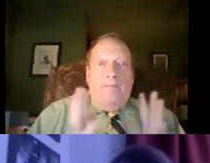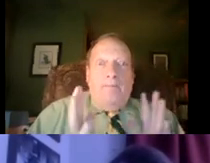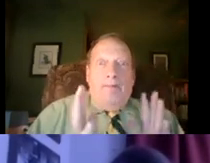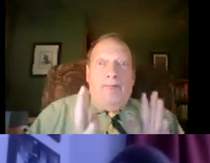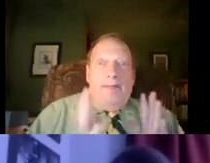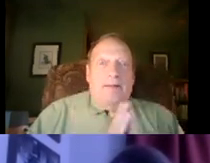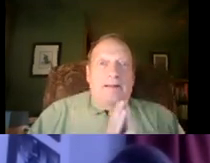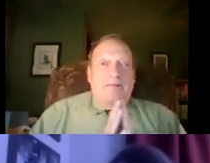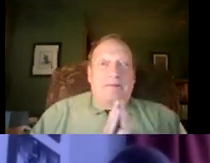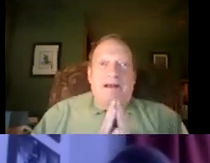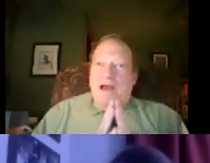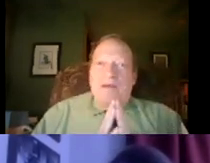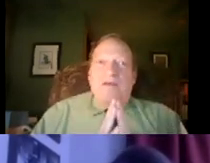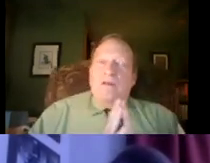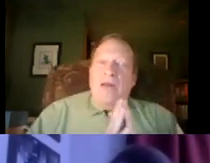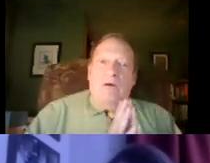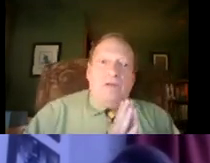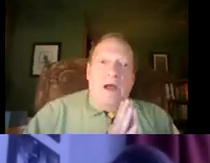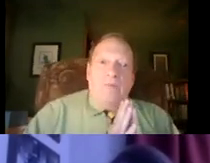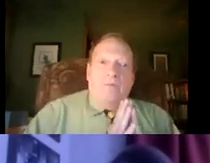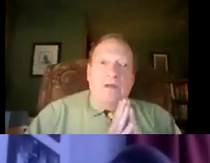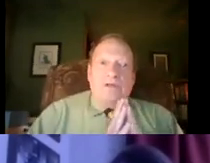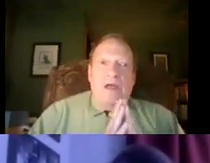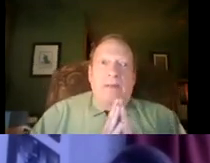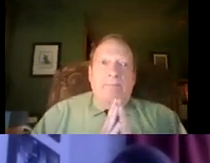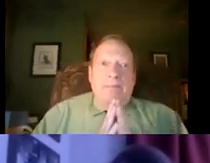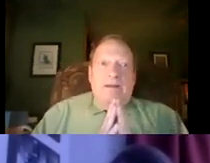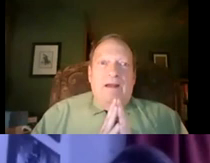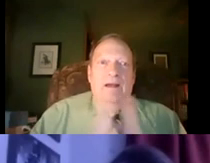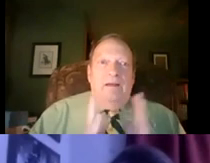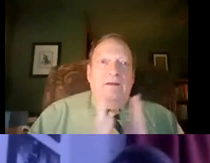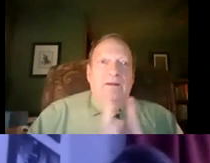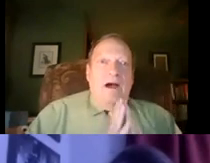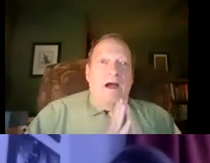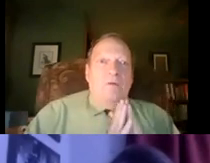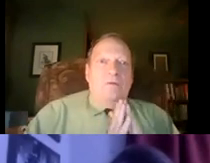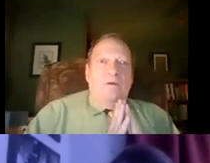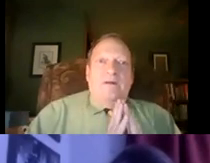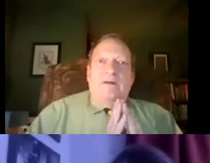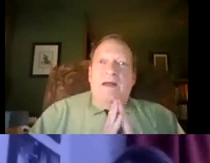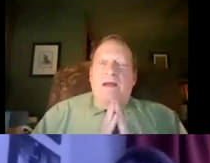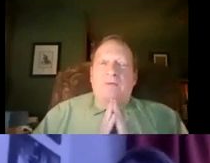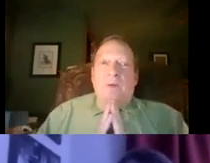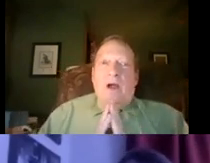Well, I think now it's time for the exam, and I will